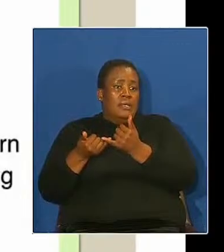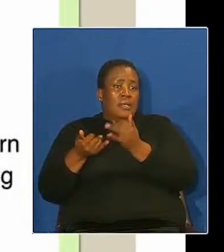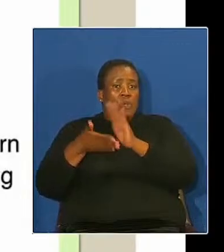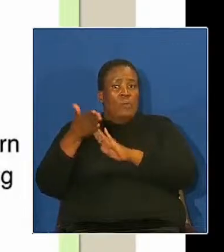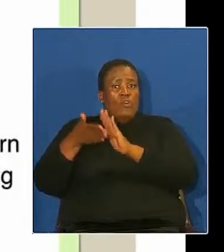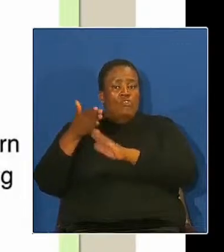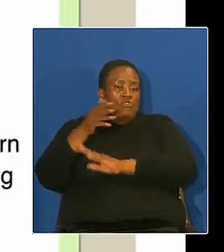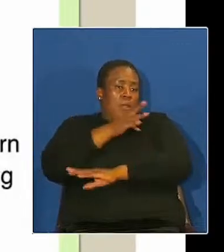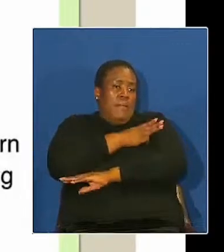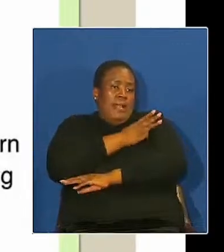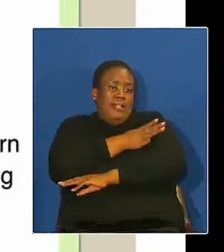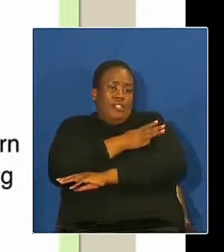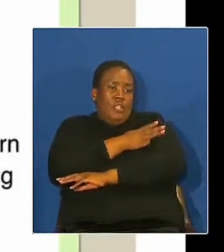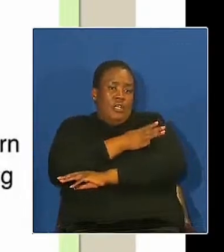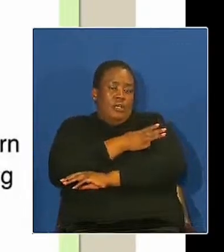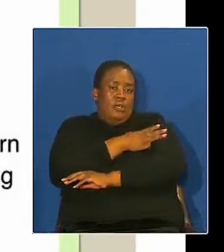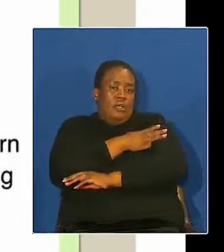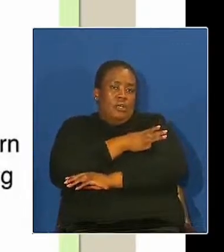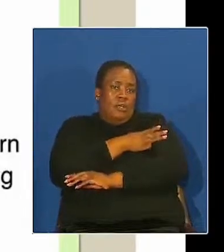operations manager.